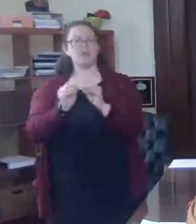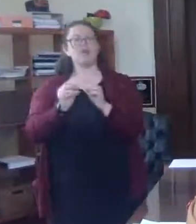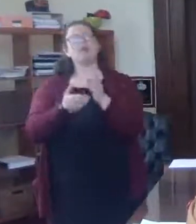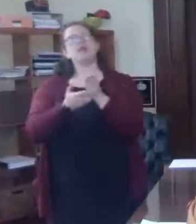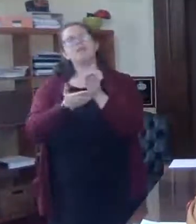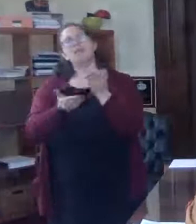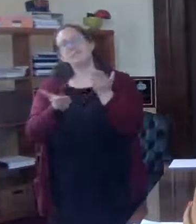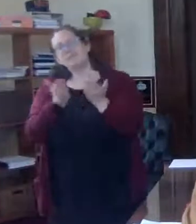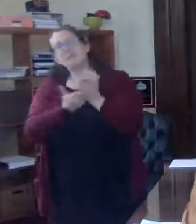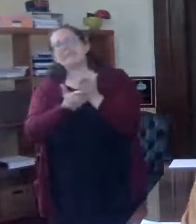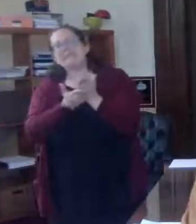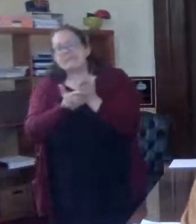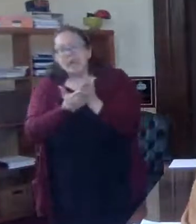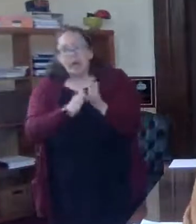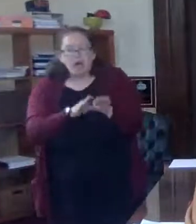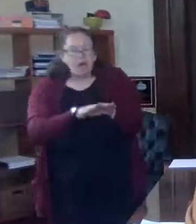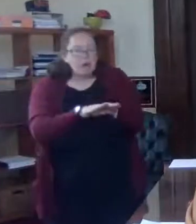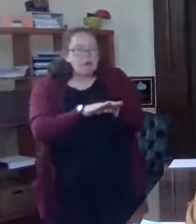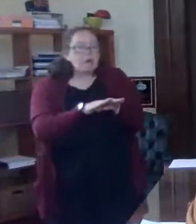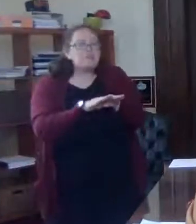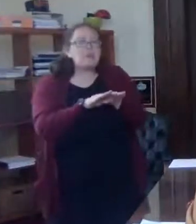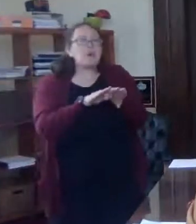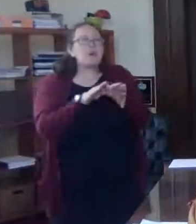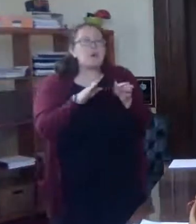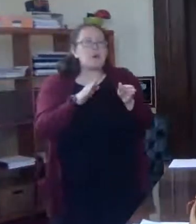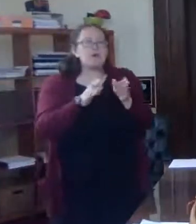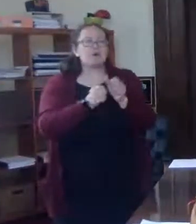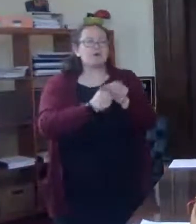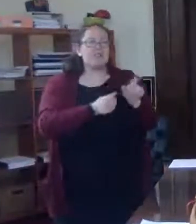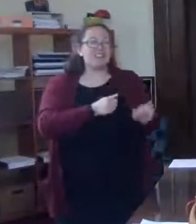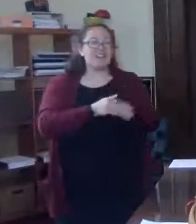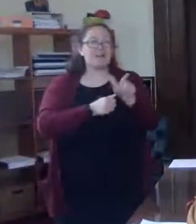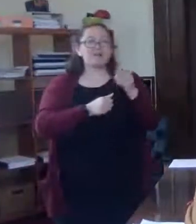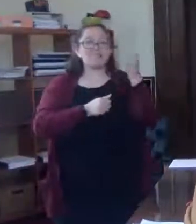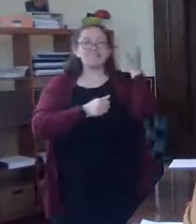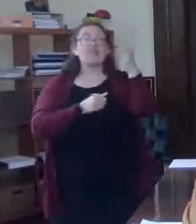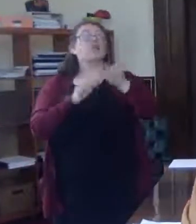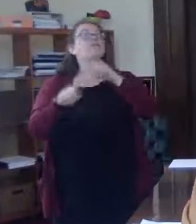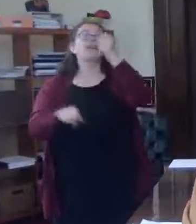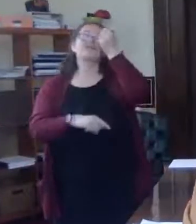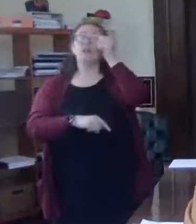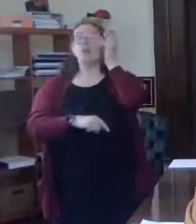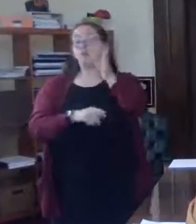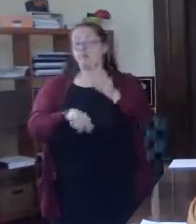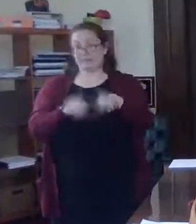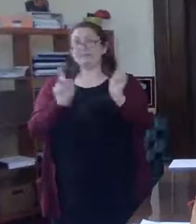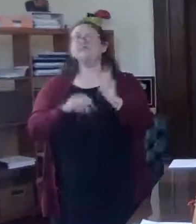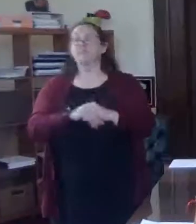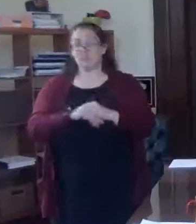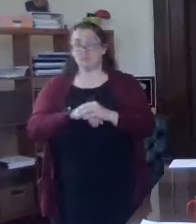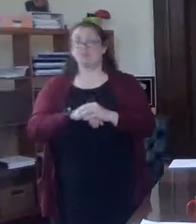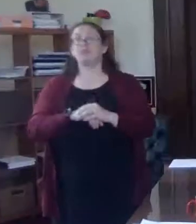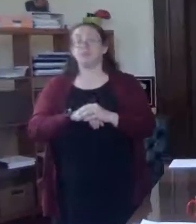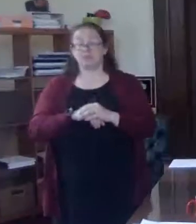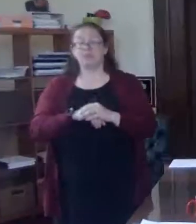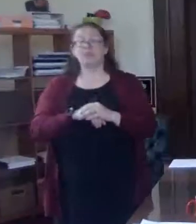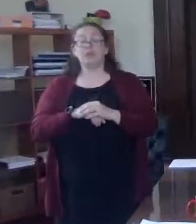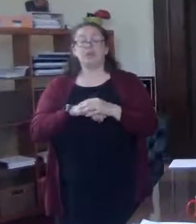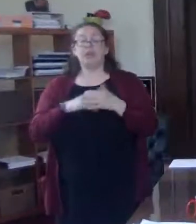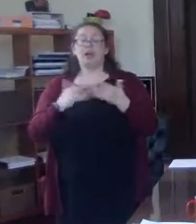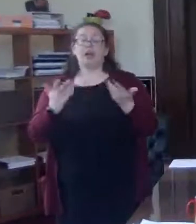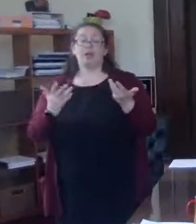with libraries at some point in time. But again, it's going to look different. It may